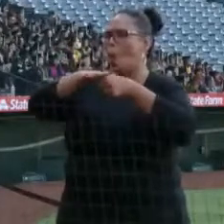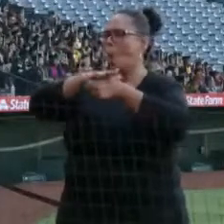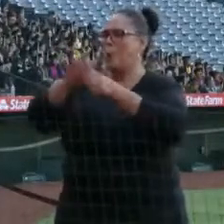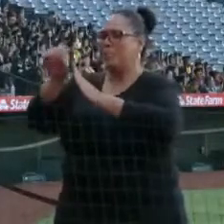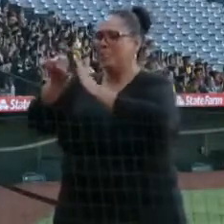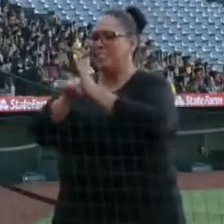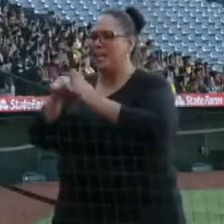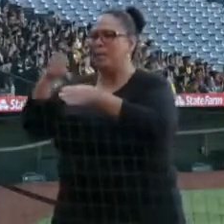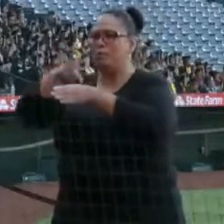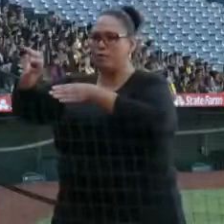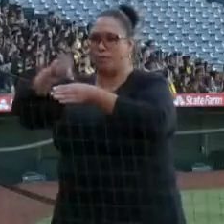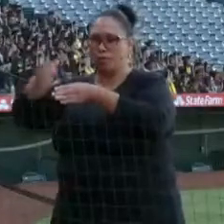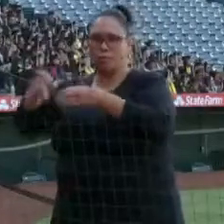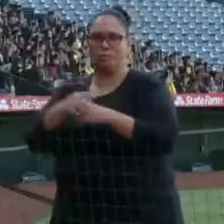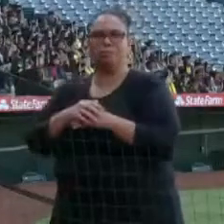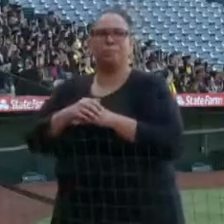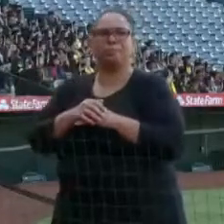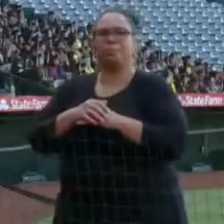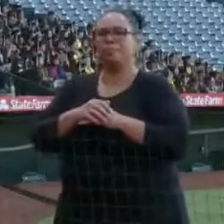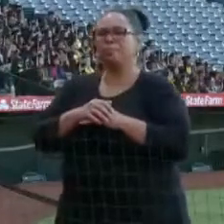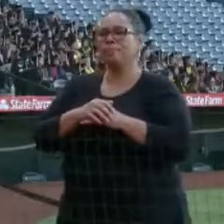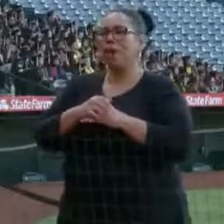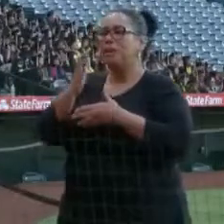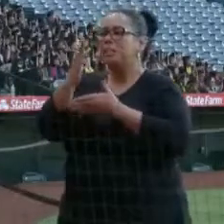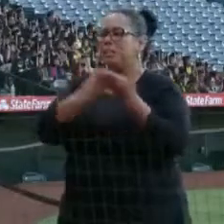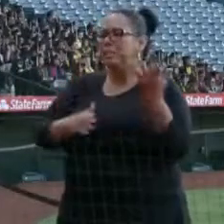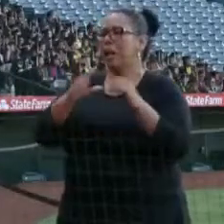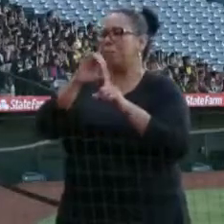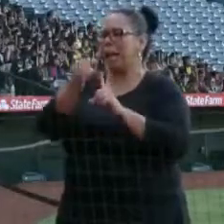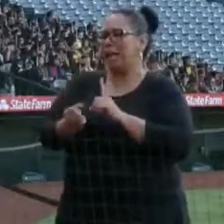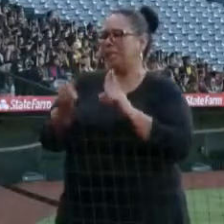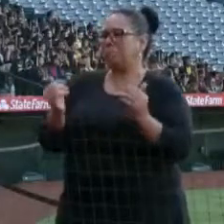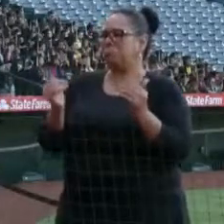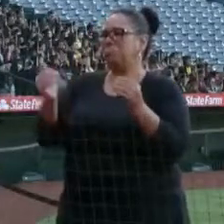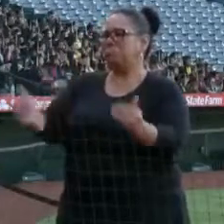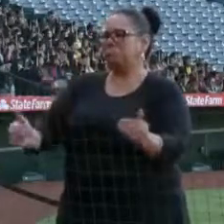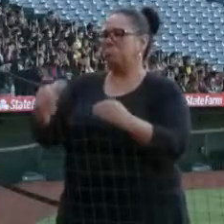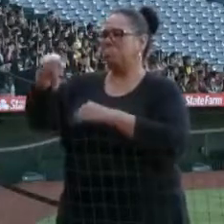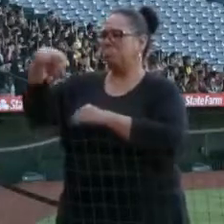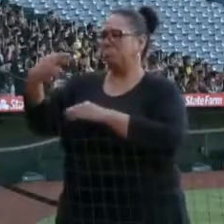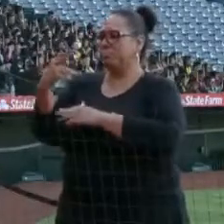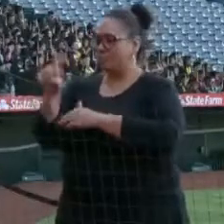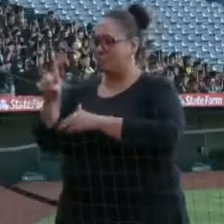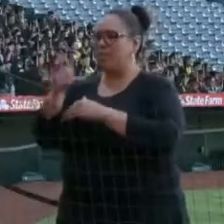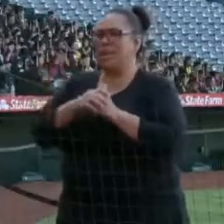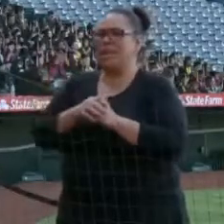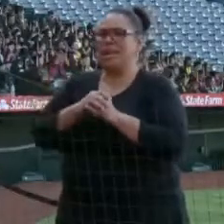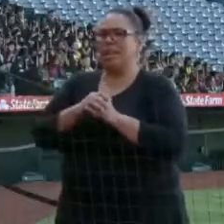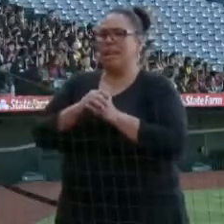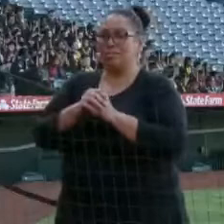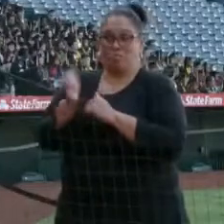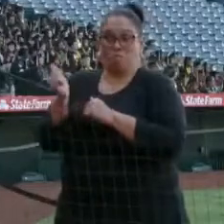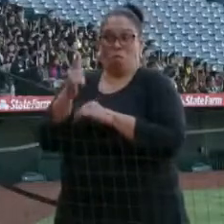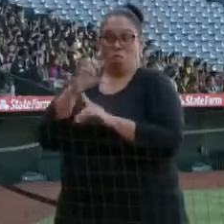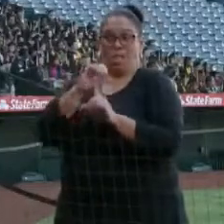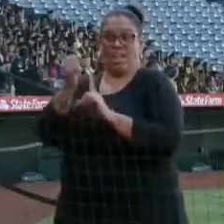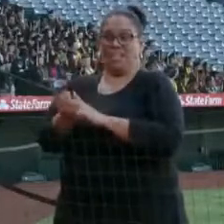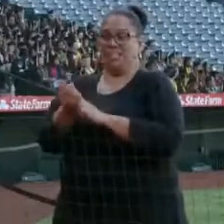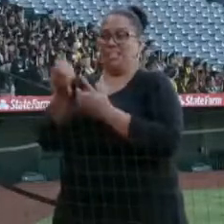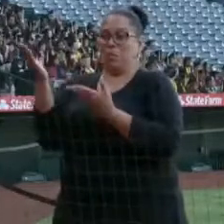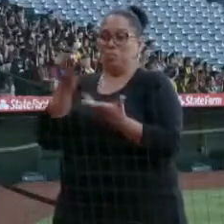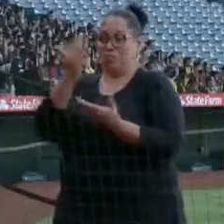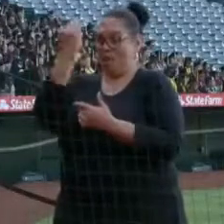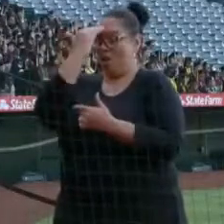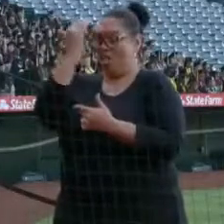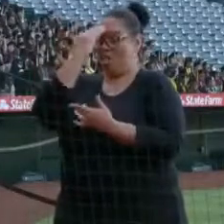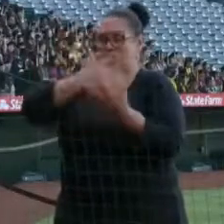state professional capacities. In some cases, they move on to doctoral studies, and in all cases, they bring knowledge